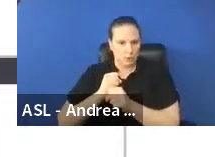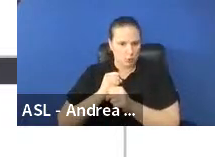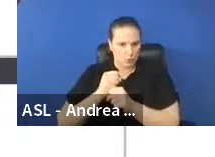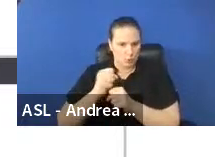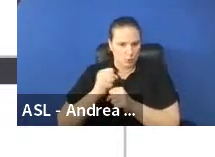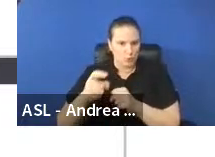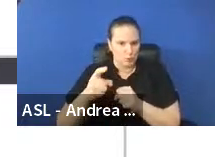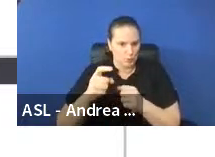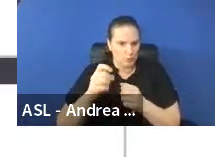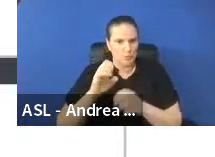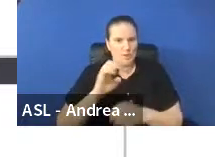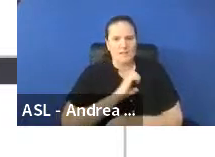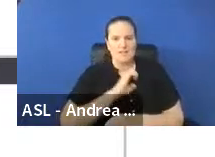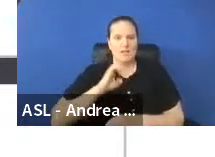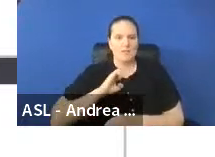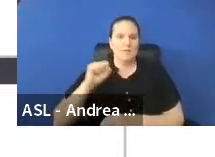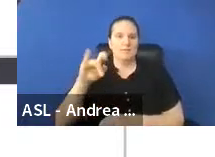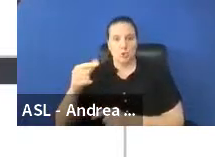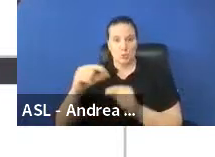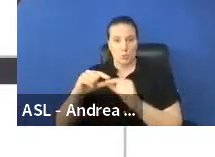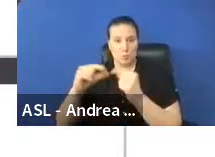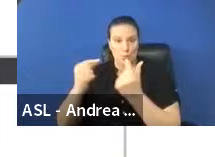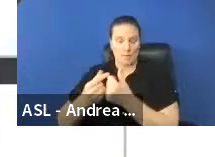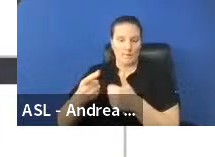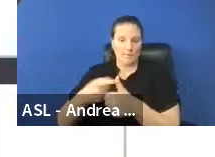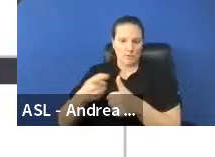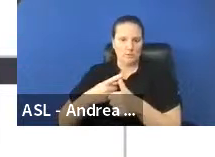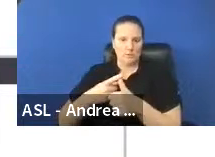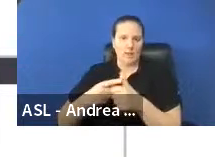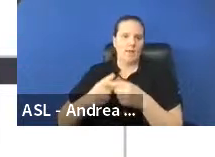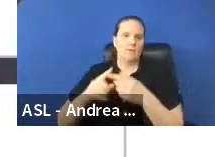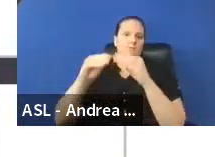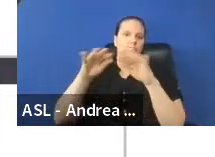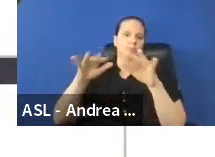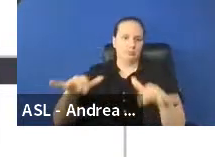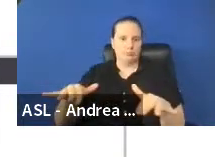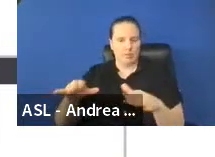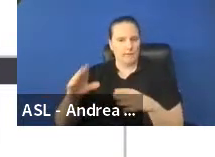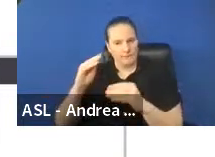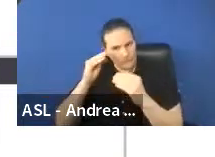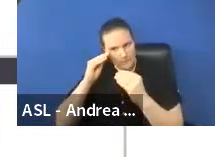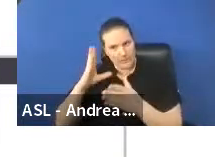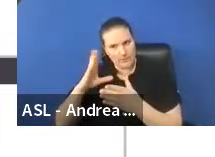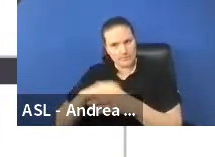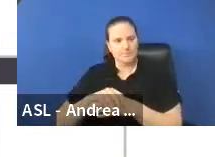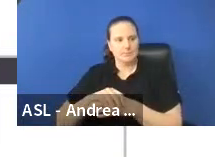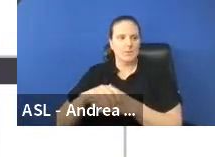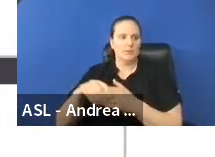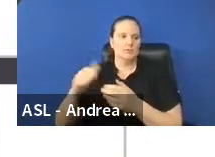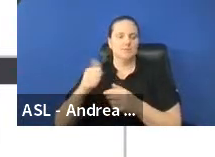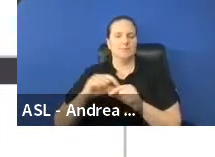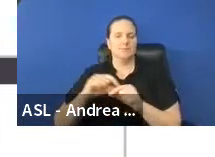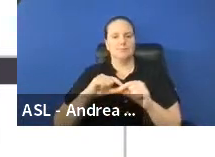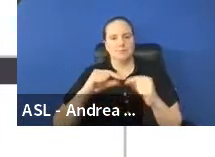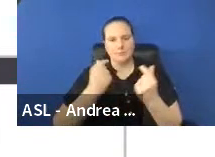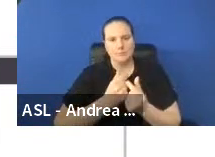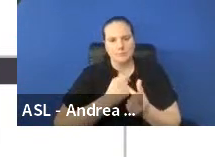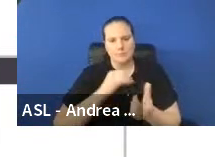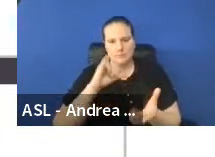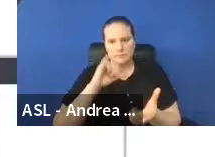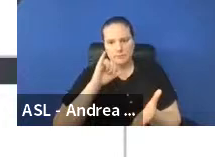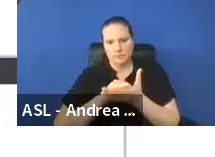the executive steering group first and then trickle down information to the other groups. And that's still